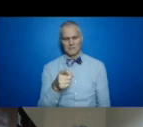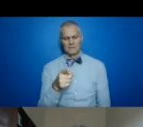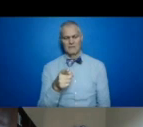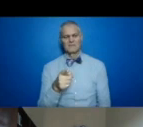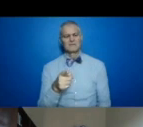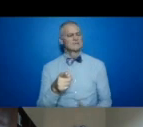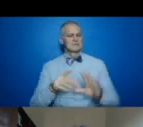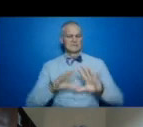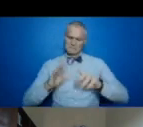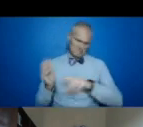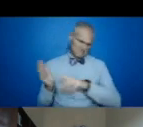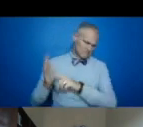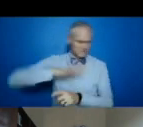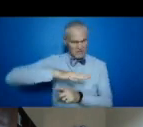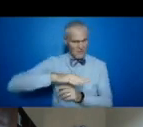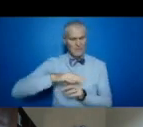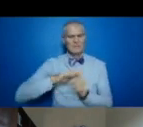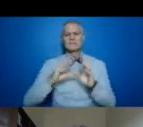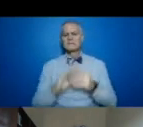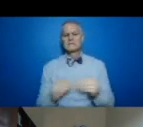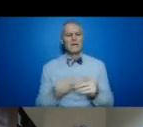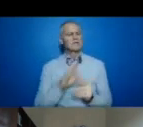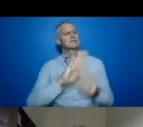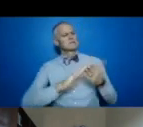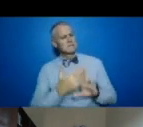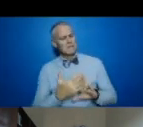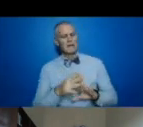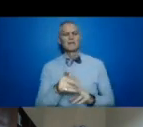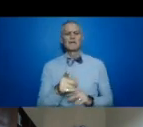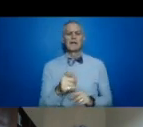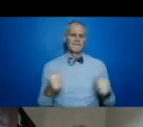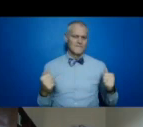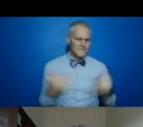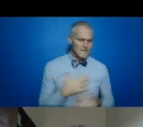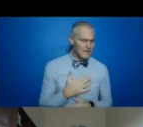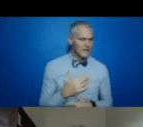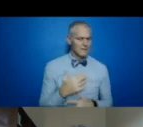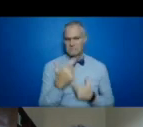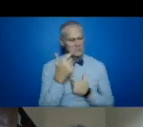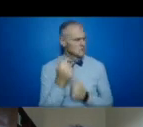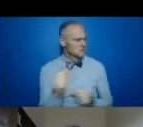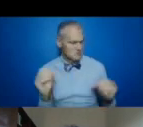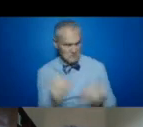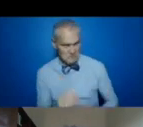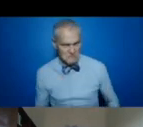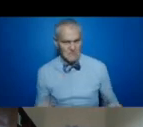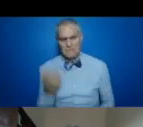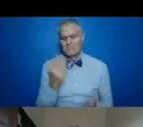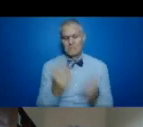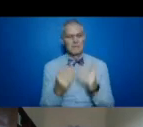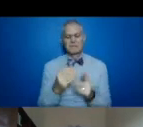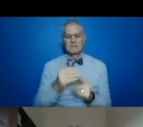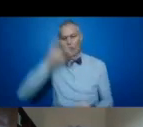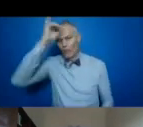they identified. They said that in this town, in this community, there's fear, mistrust, possibly some ignorance. There